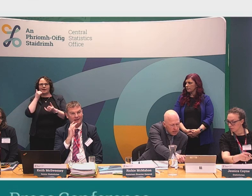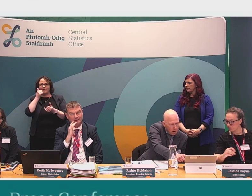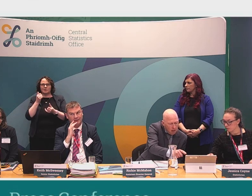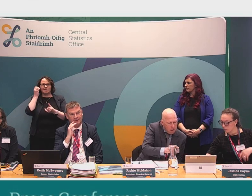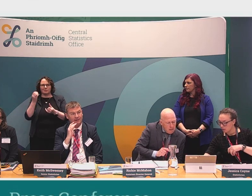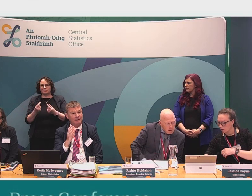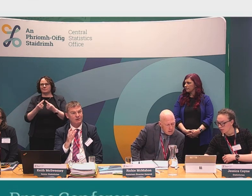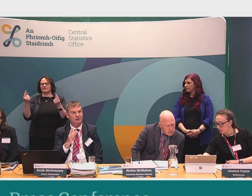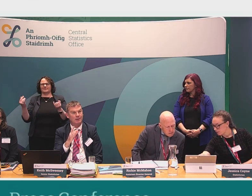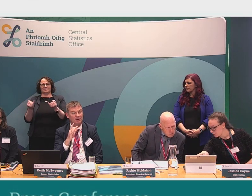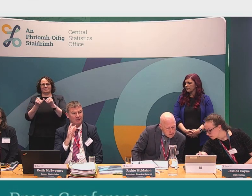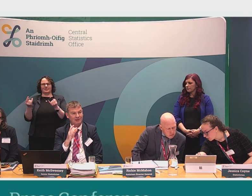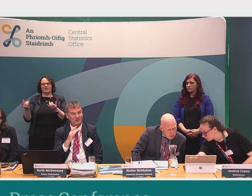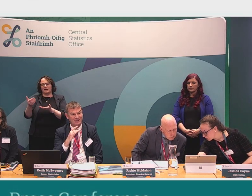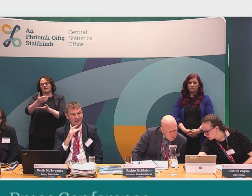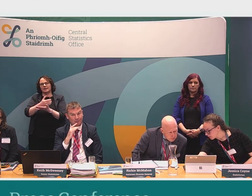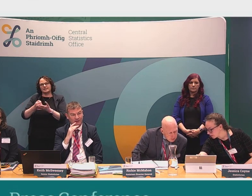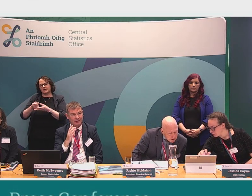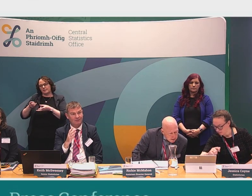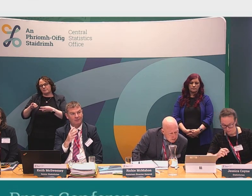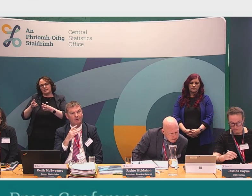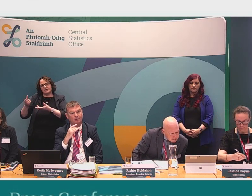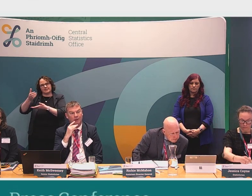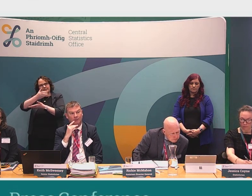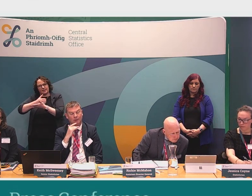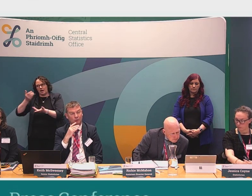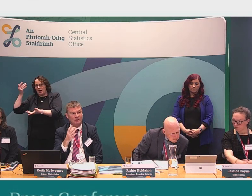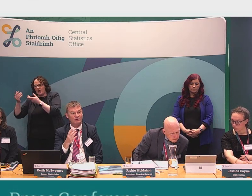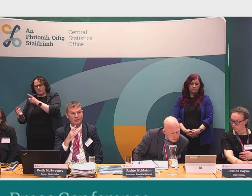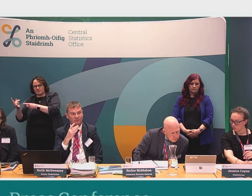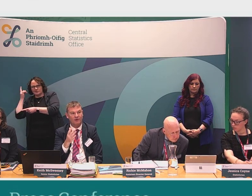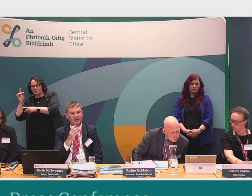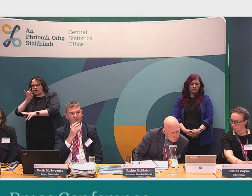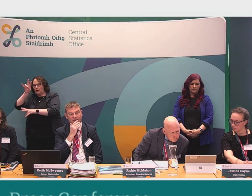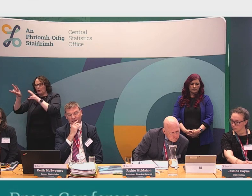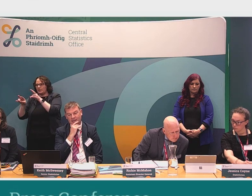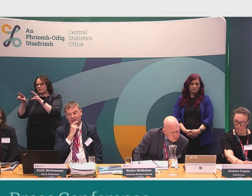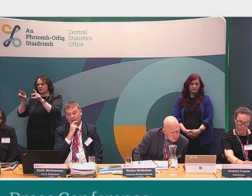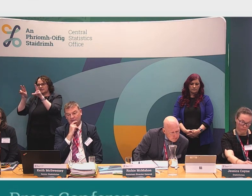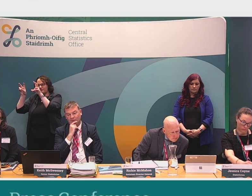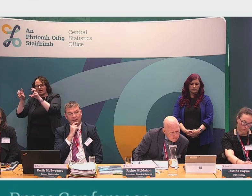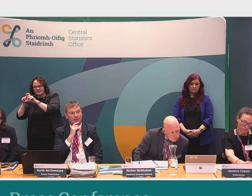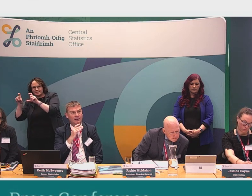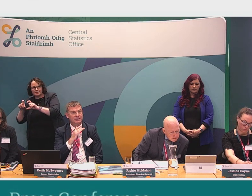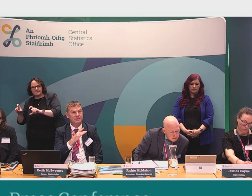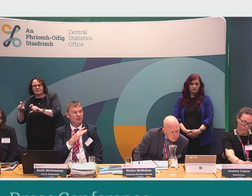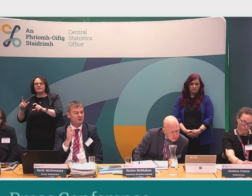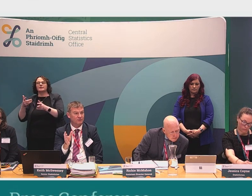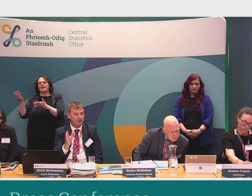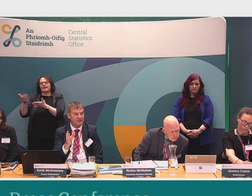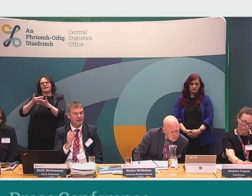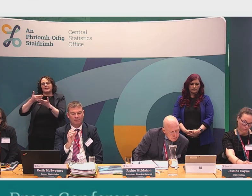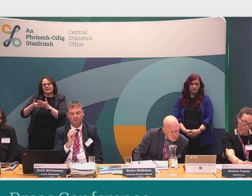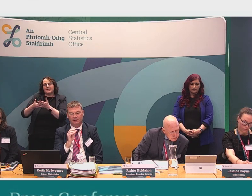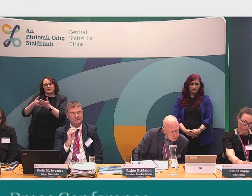that the data collection methodologies in particular, how questions are framed, the different legal concepts across